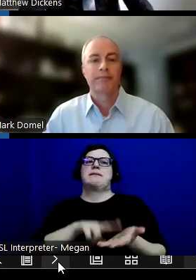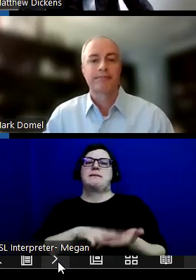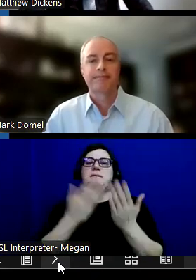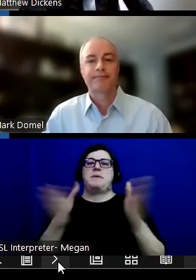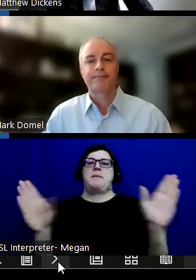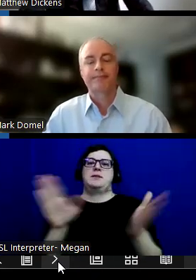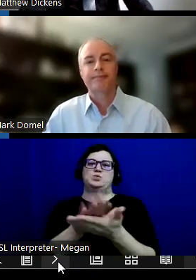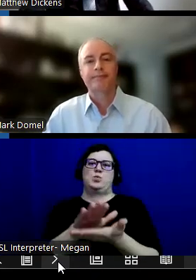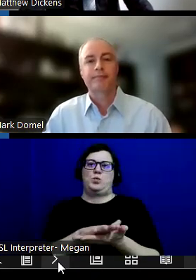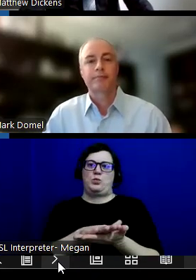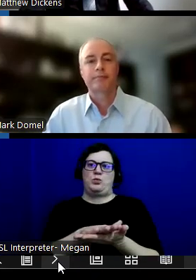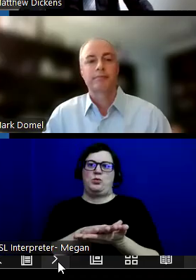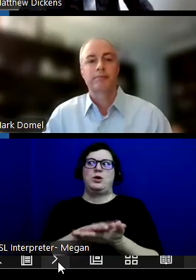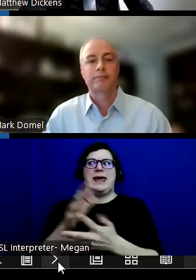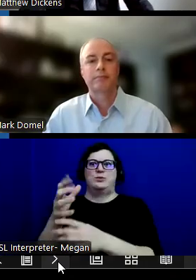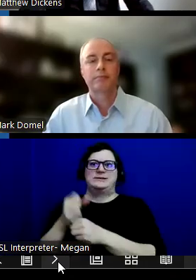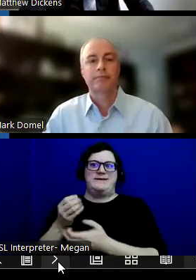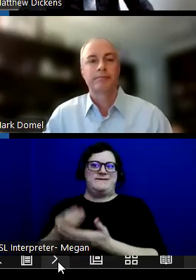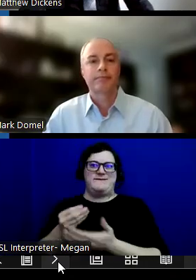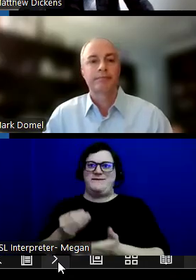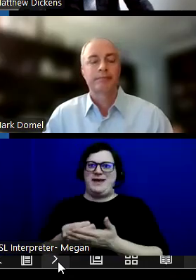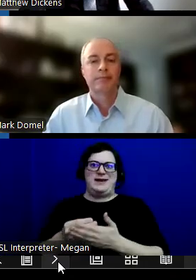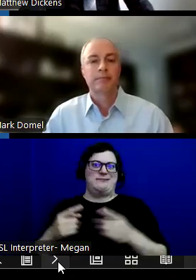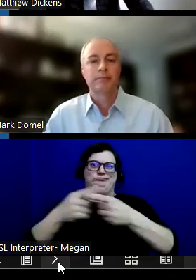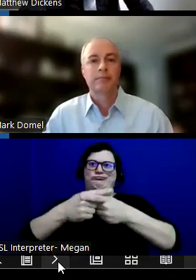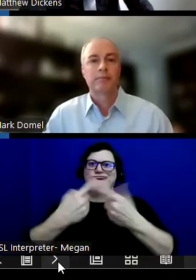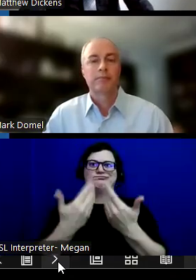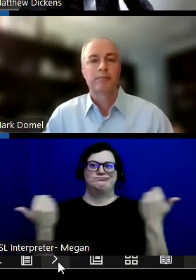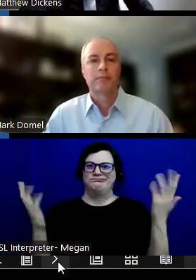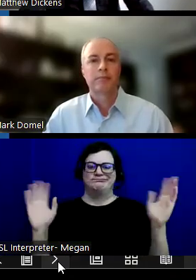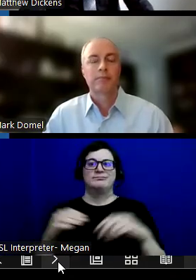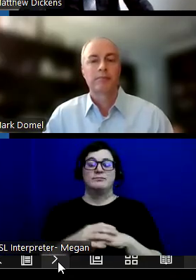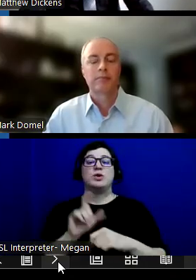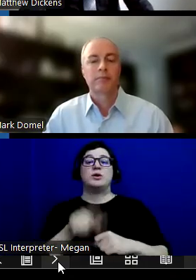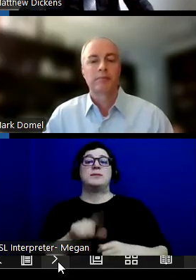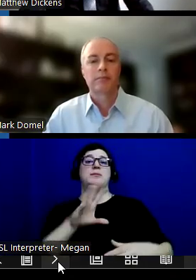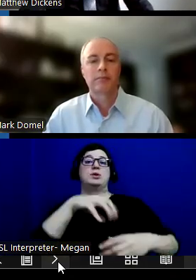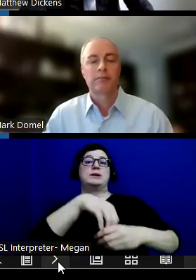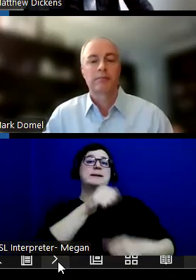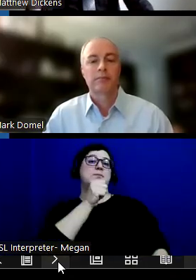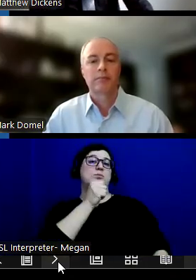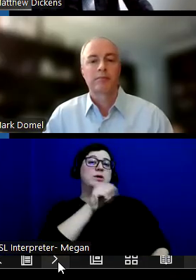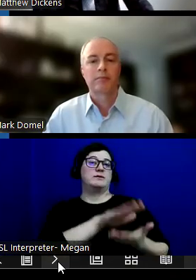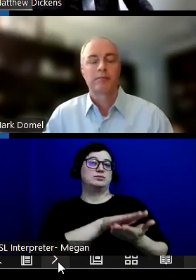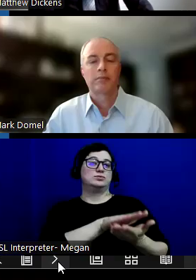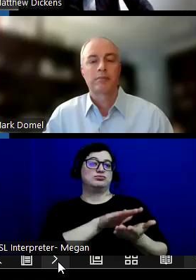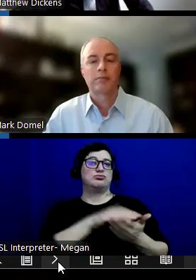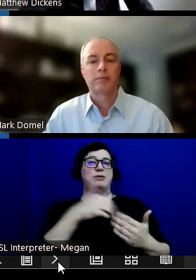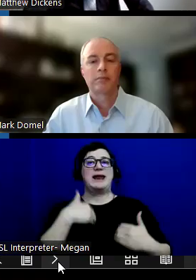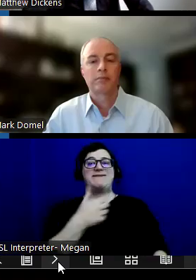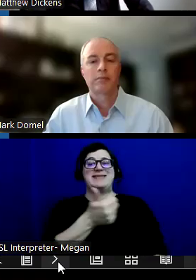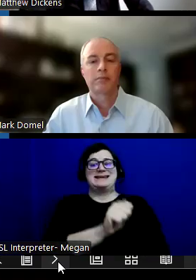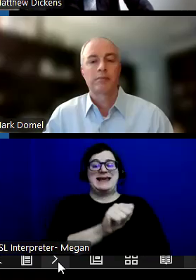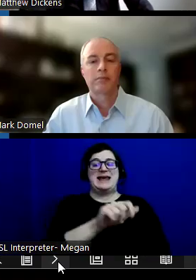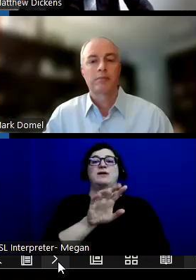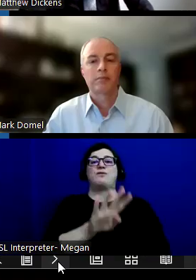school to receive funding. You can either be in a participating private school and receive the 10474 or